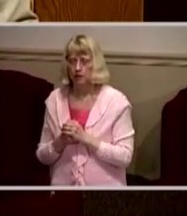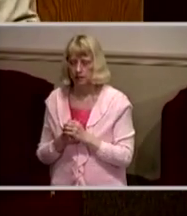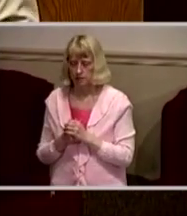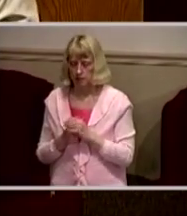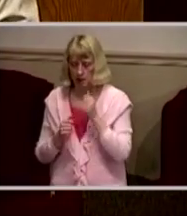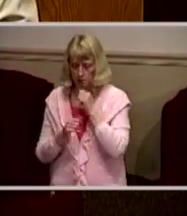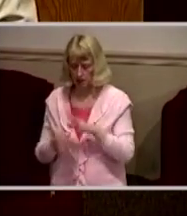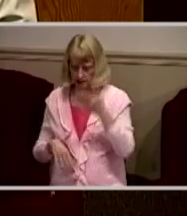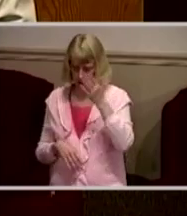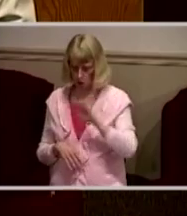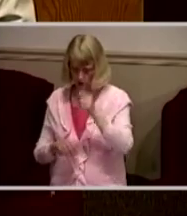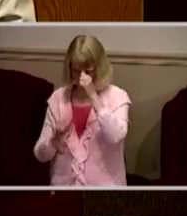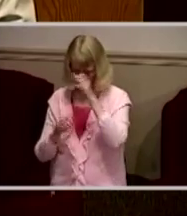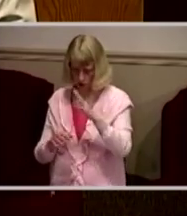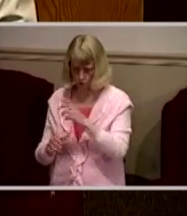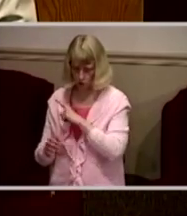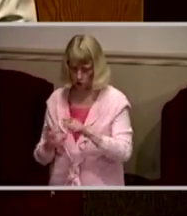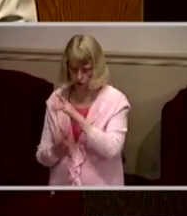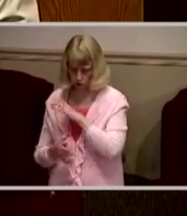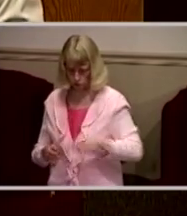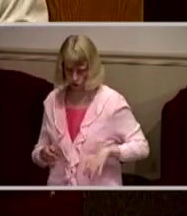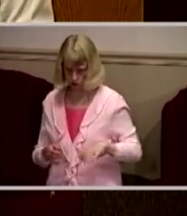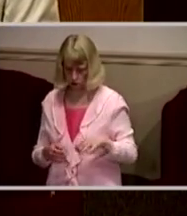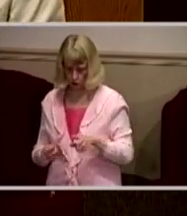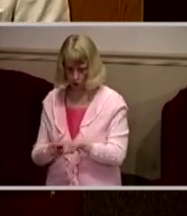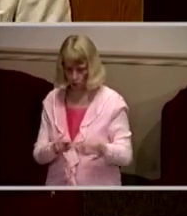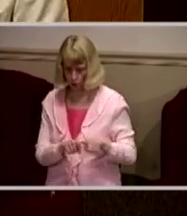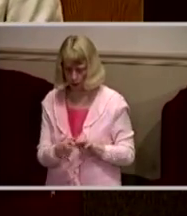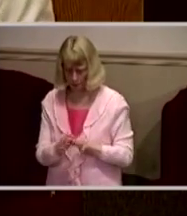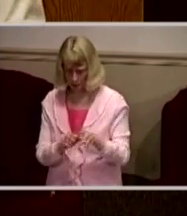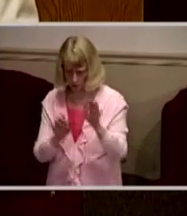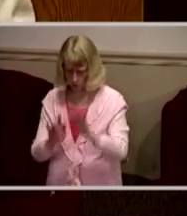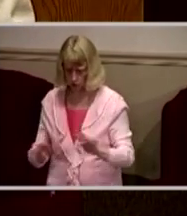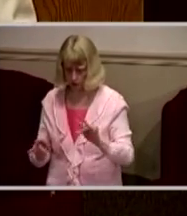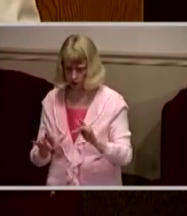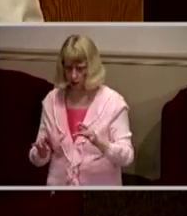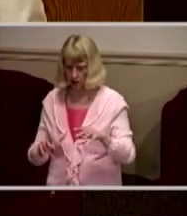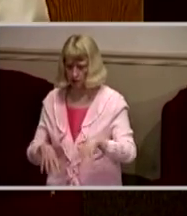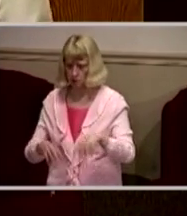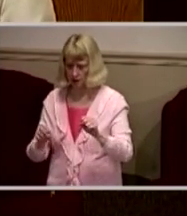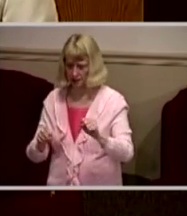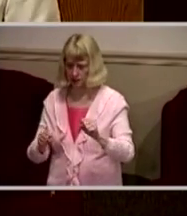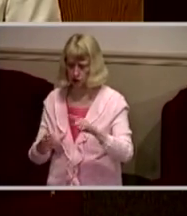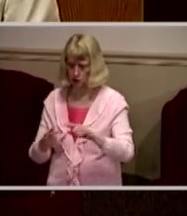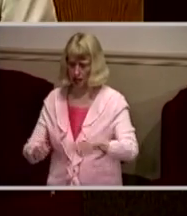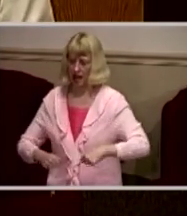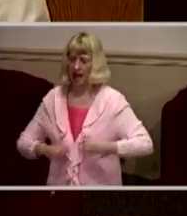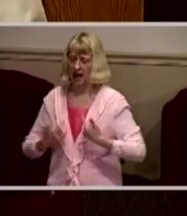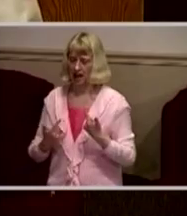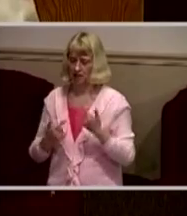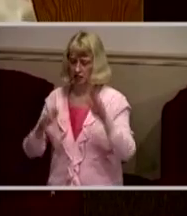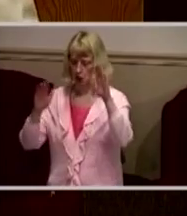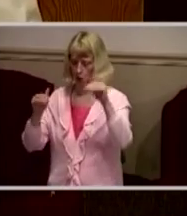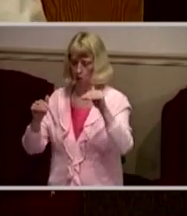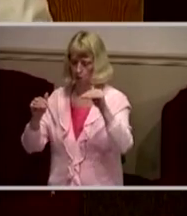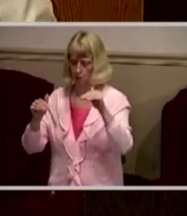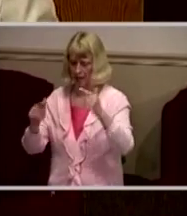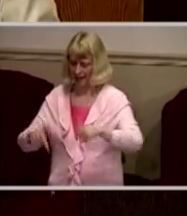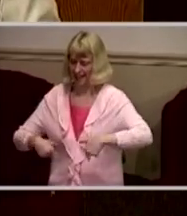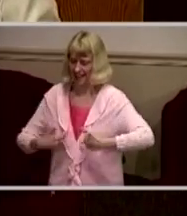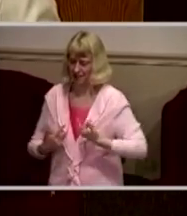says, "Blessed be the God and Father of our Lord Jesus Christ, which according to His abundant mercy hath begotten us again unto a lively," or a living